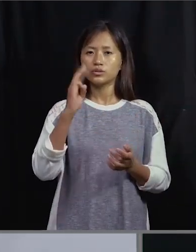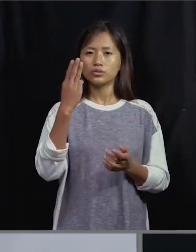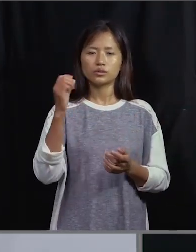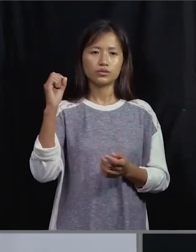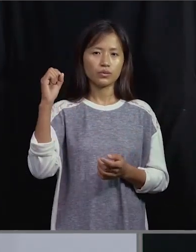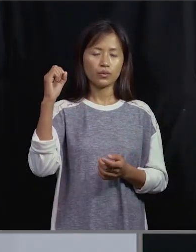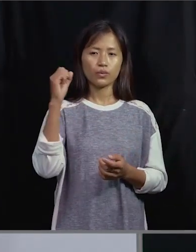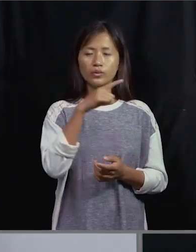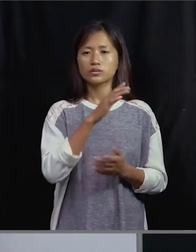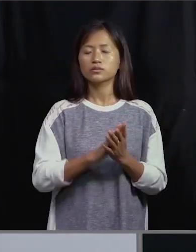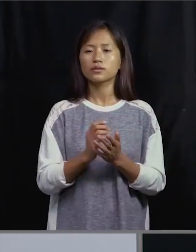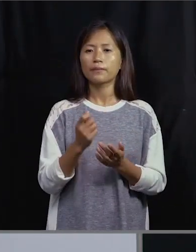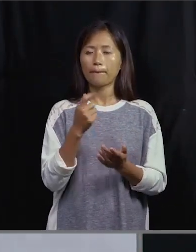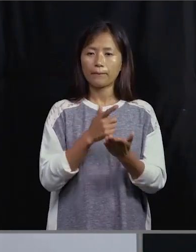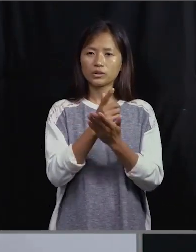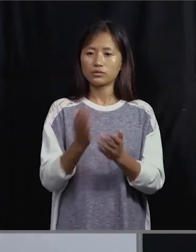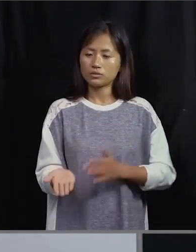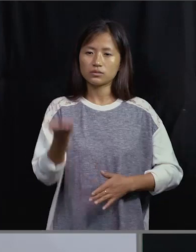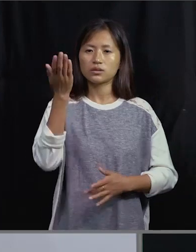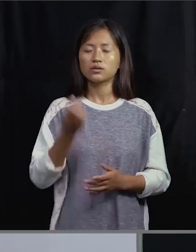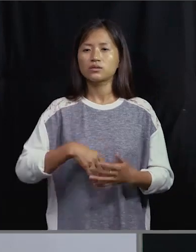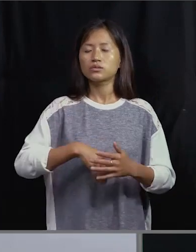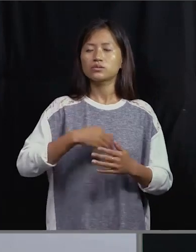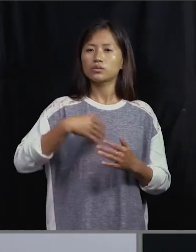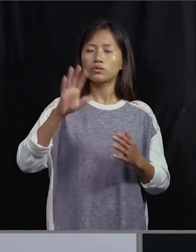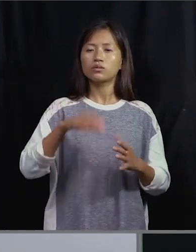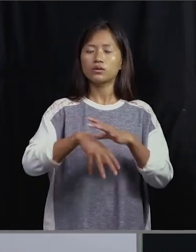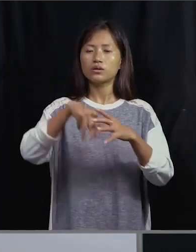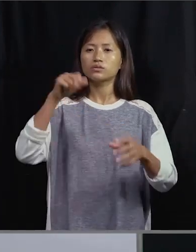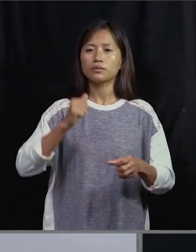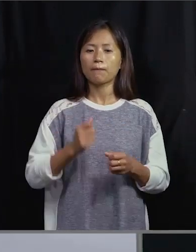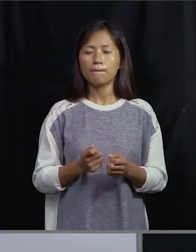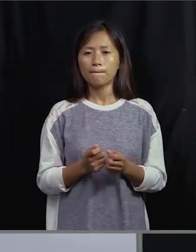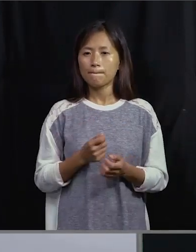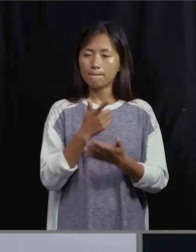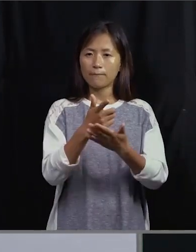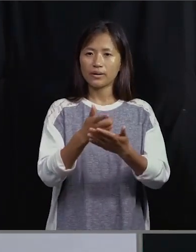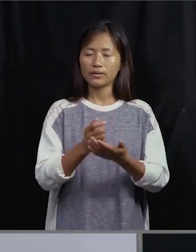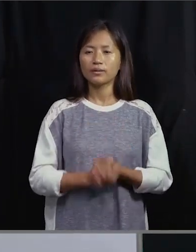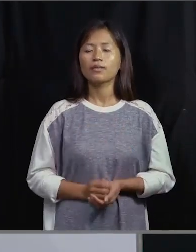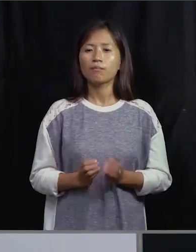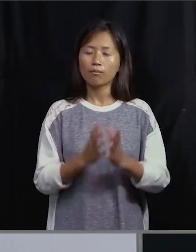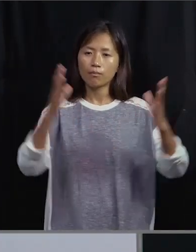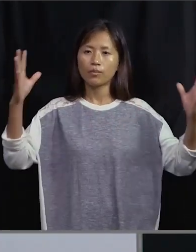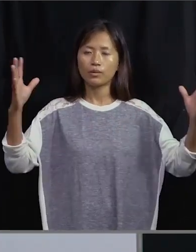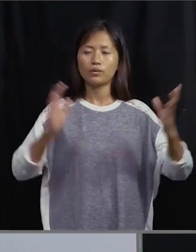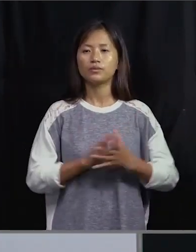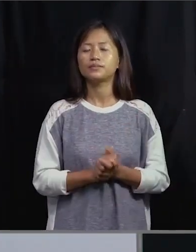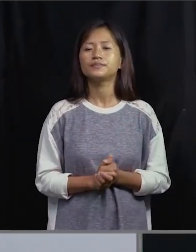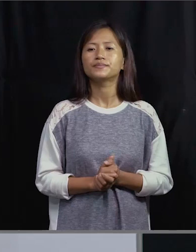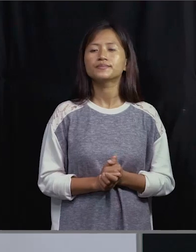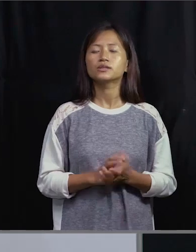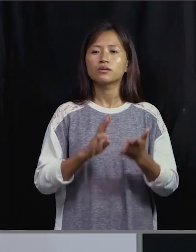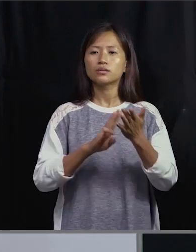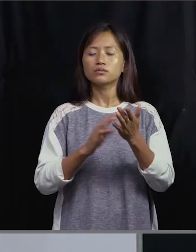going to rise. And therefore, you will go out and start buying more. So that will come under miscellaneous.